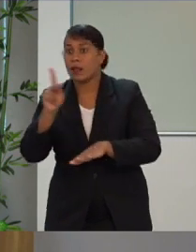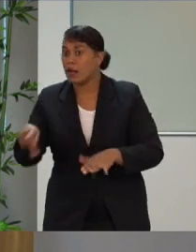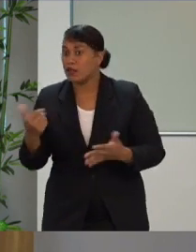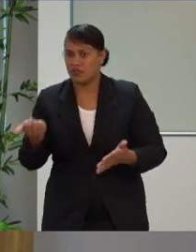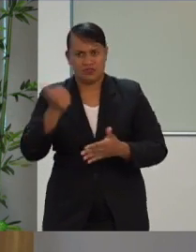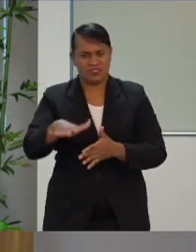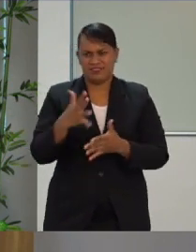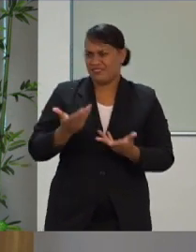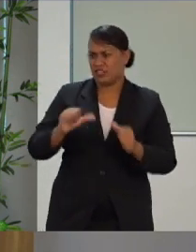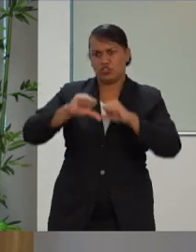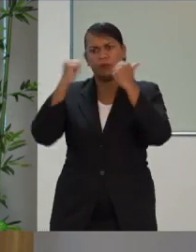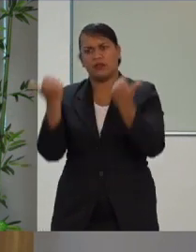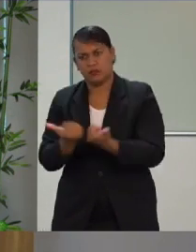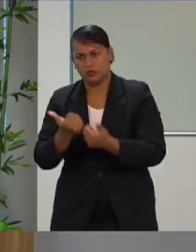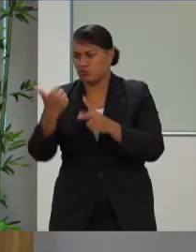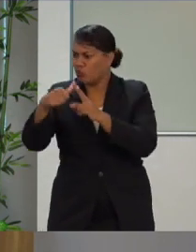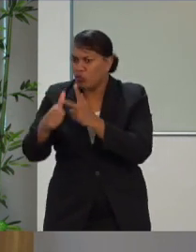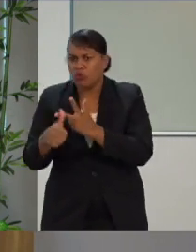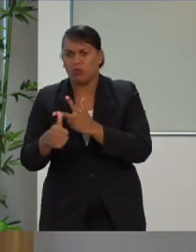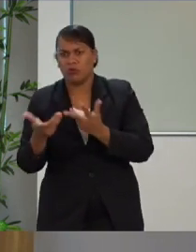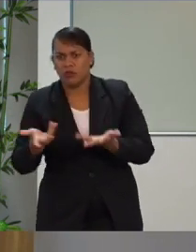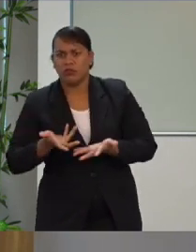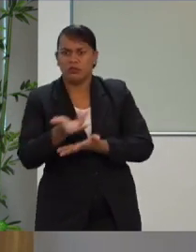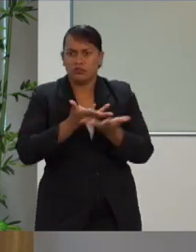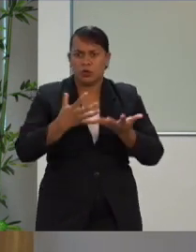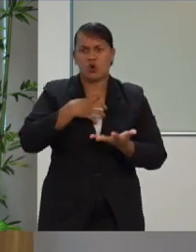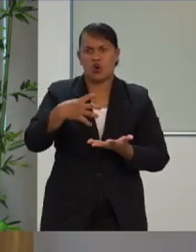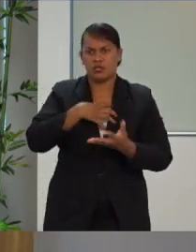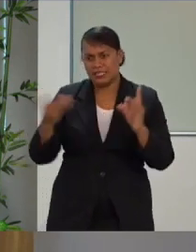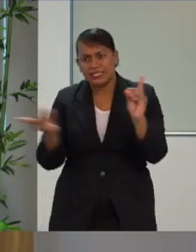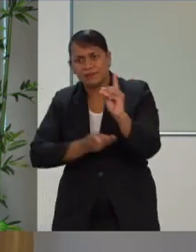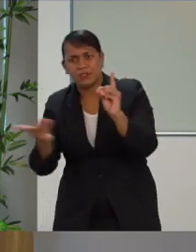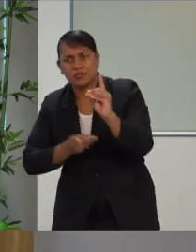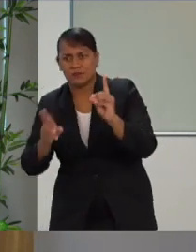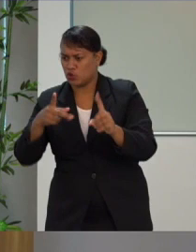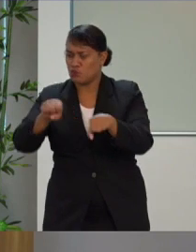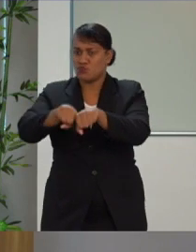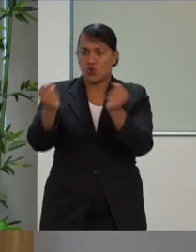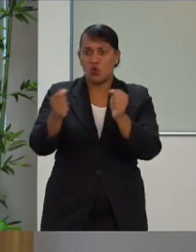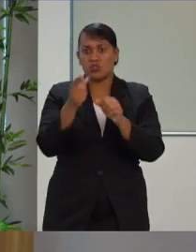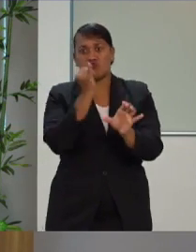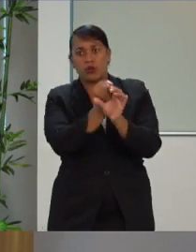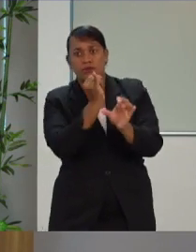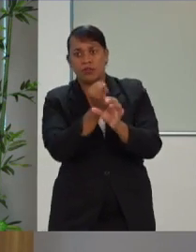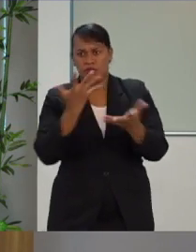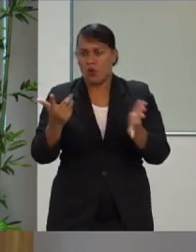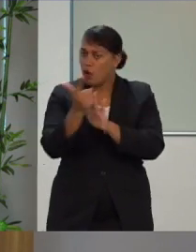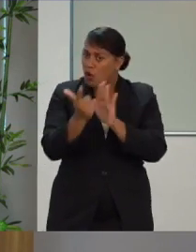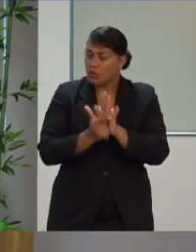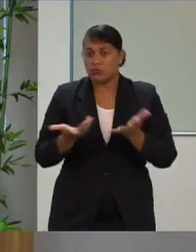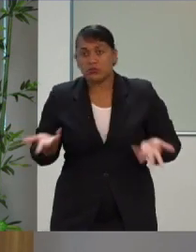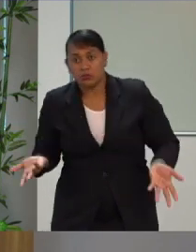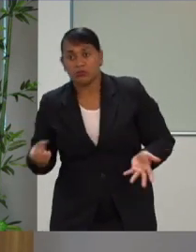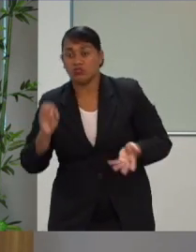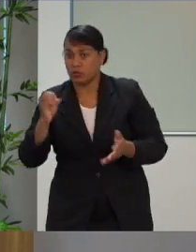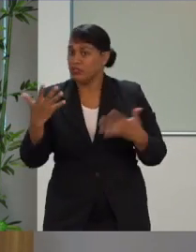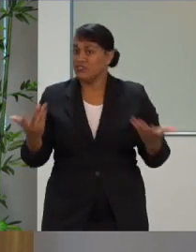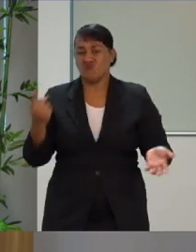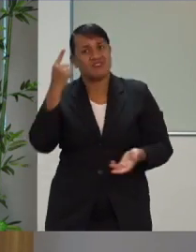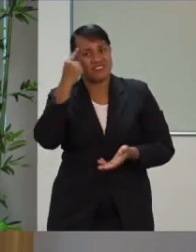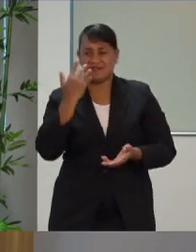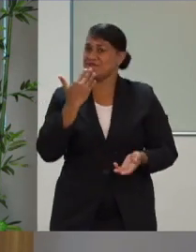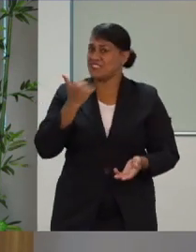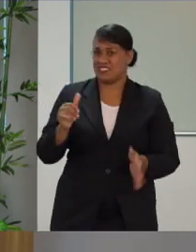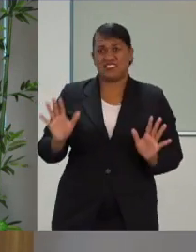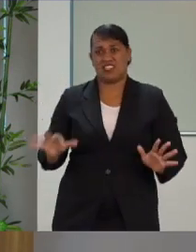the penalties in respect of those who are breaching those particular provisions. So it's immaterial. I mean, don't get carried away by